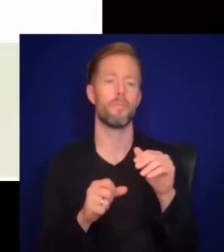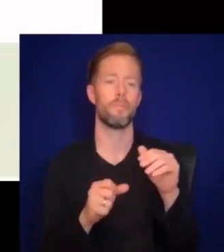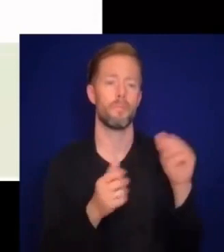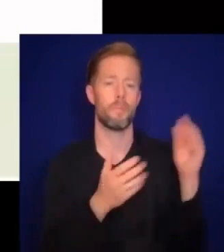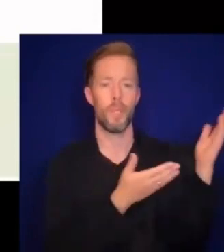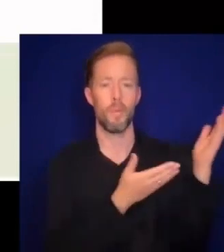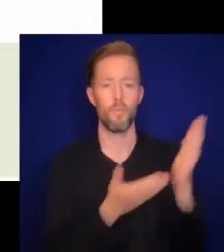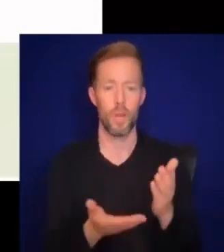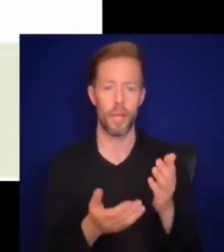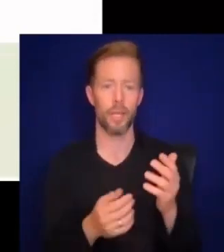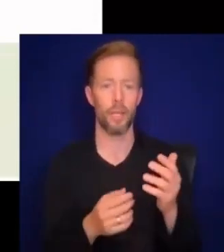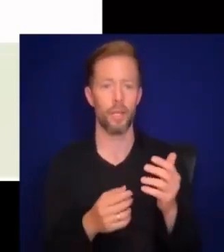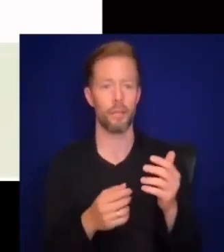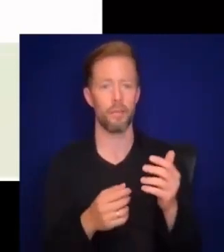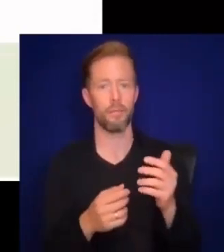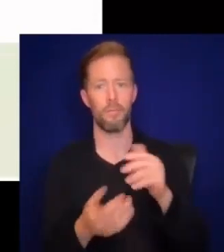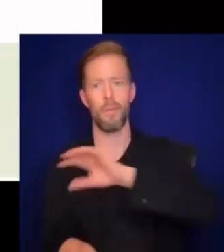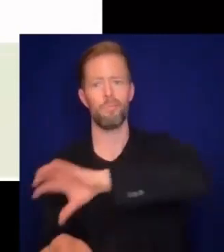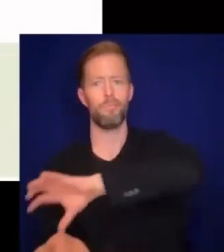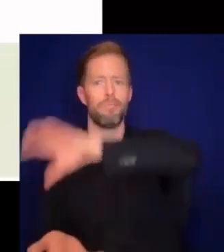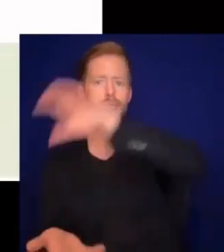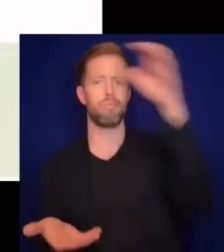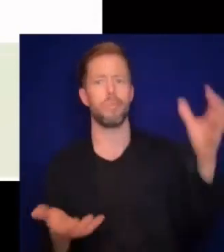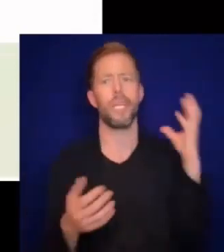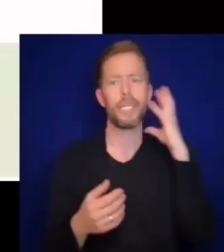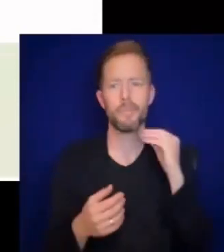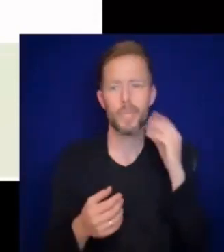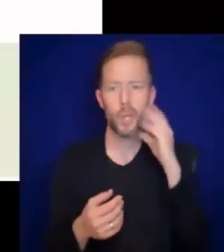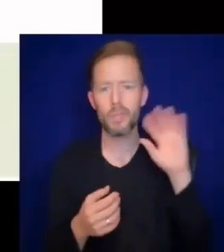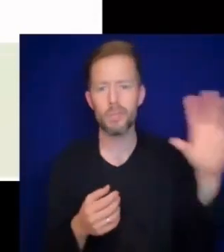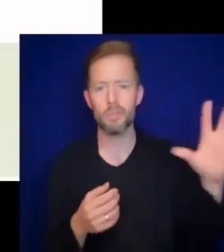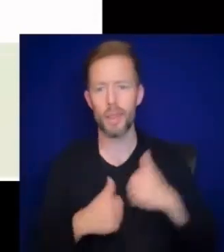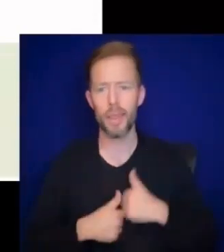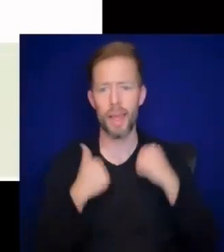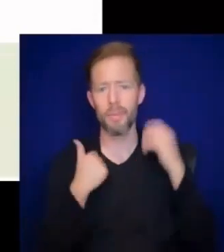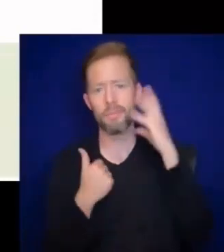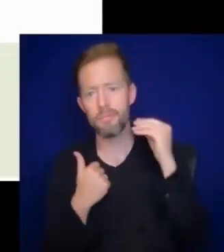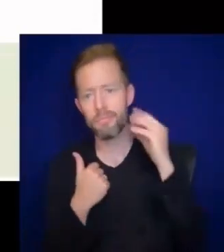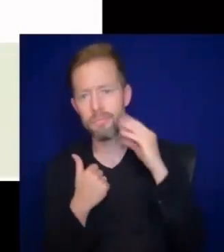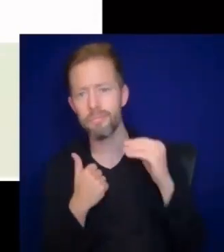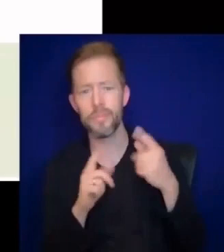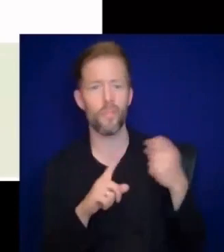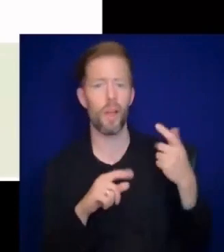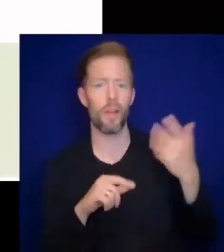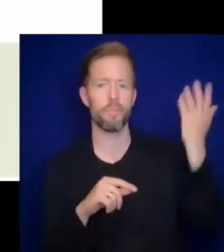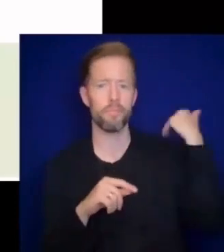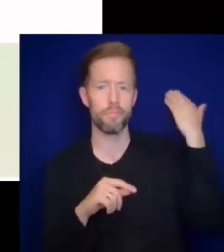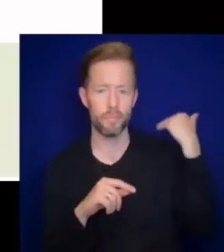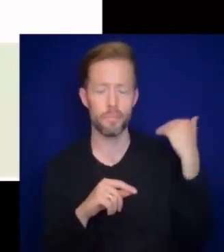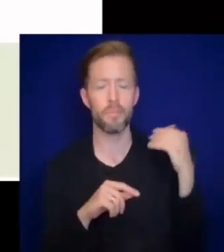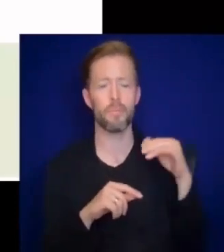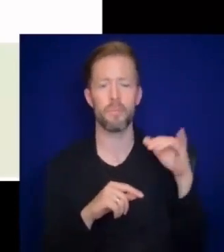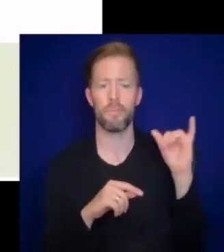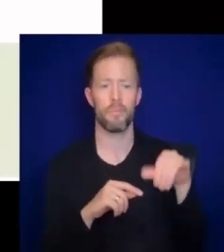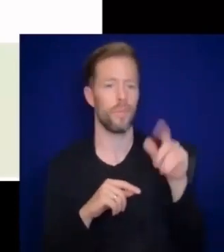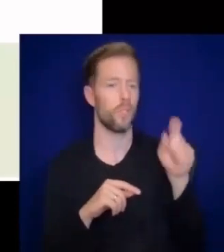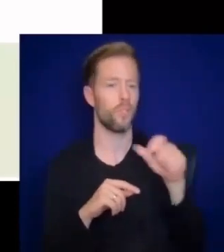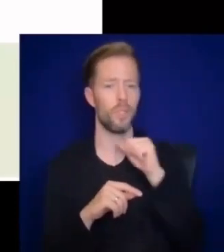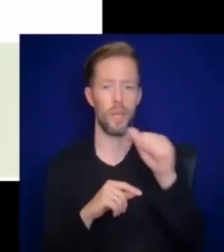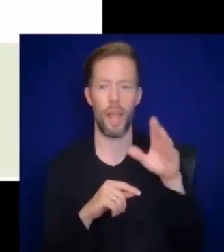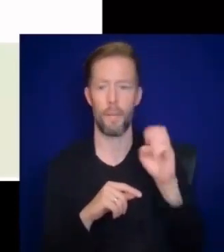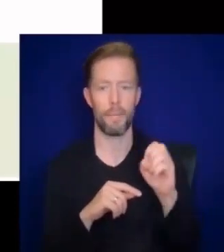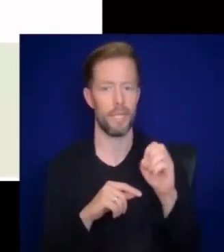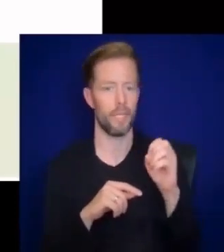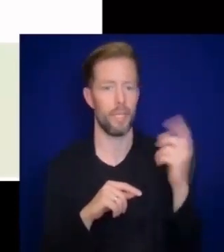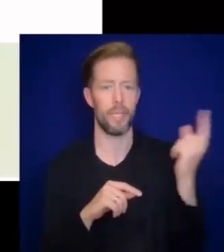a lot of abundance of first-hand experiences related to prior experiences, because it shouldn't